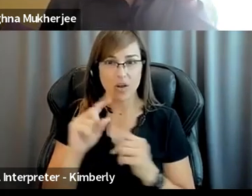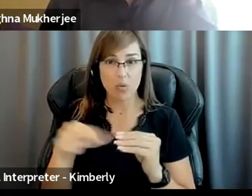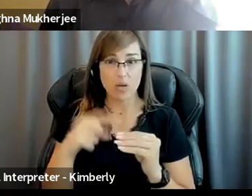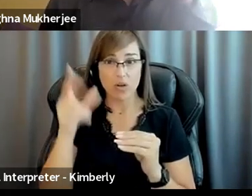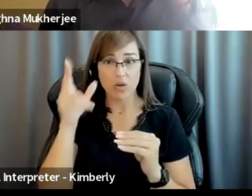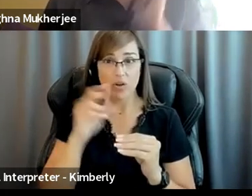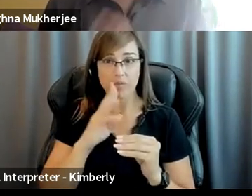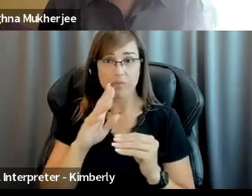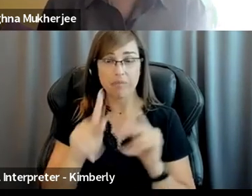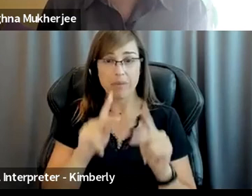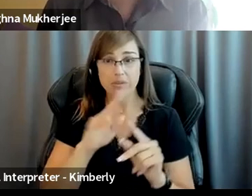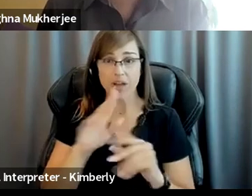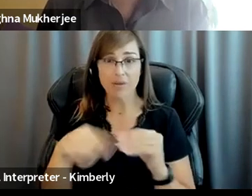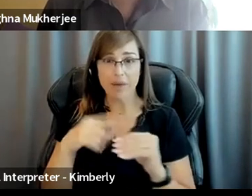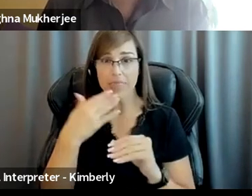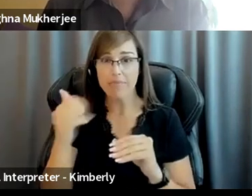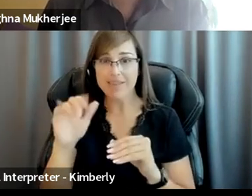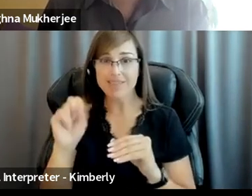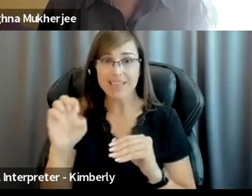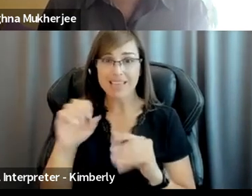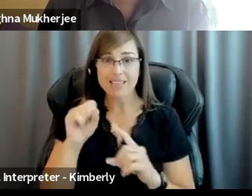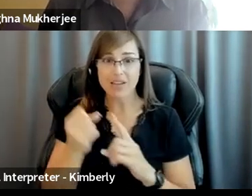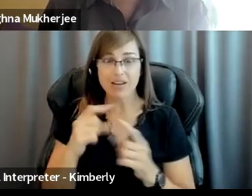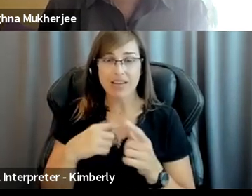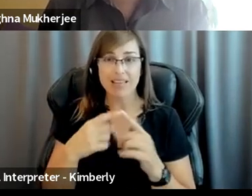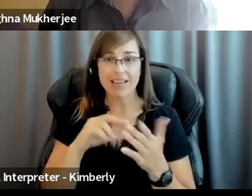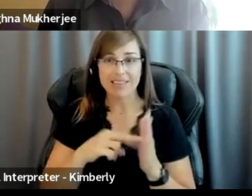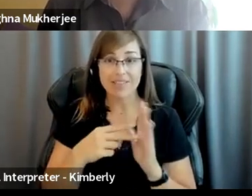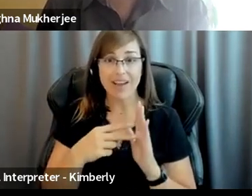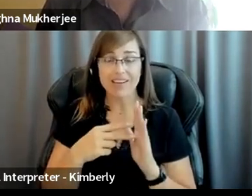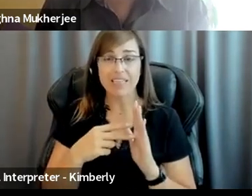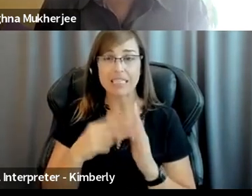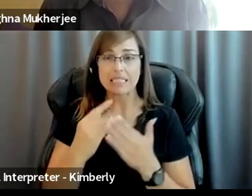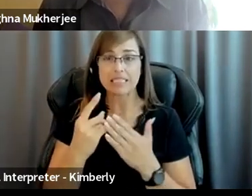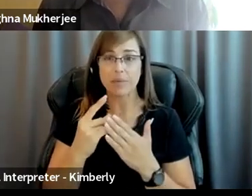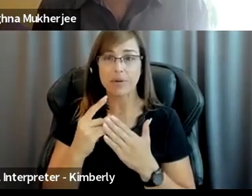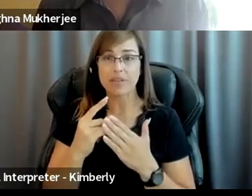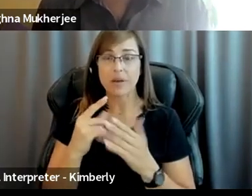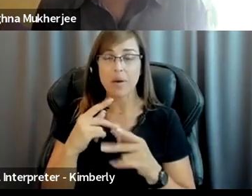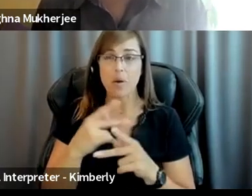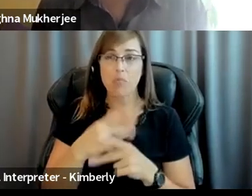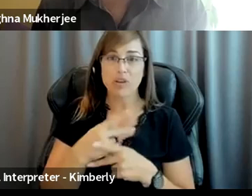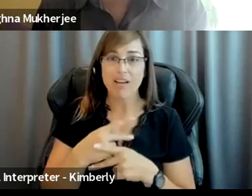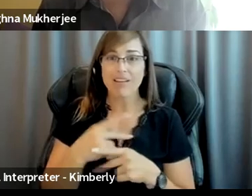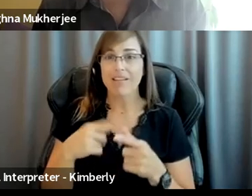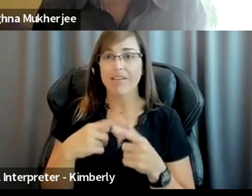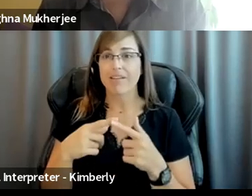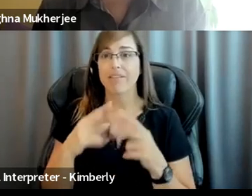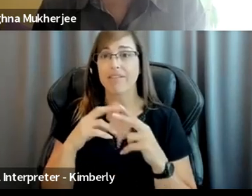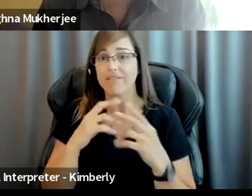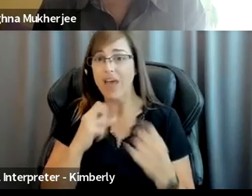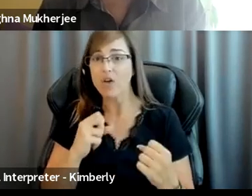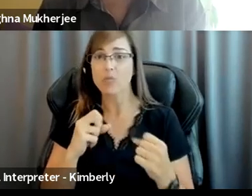about the best case scenario, it is then defined in terms of someone who is productive and someone who is valuable